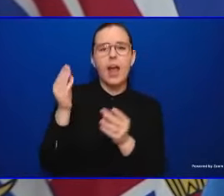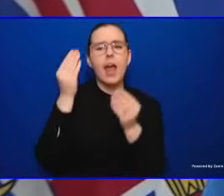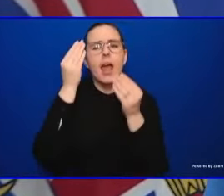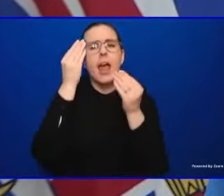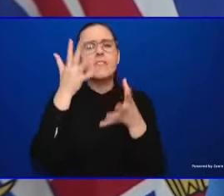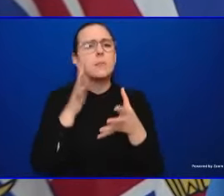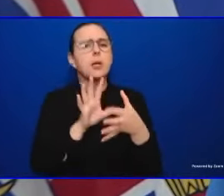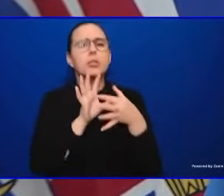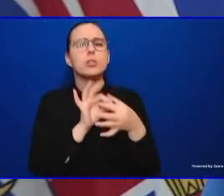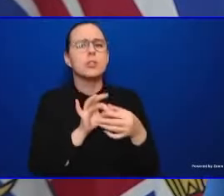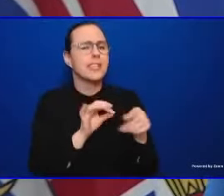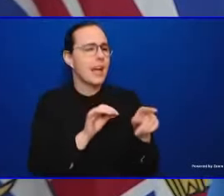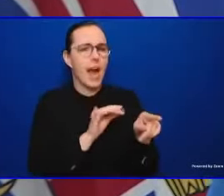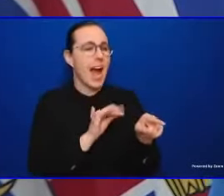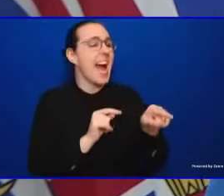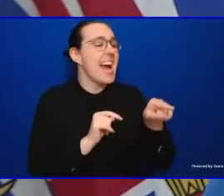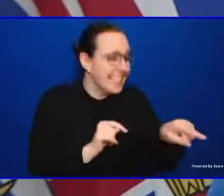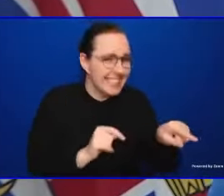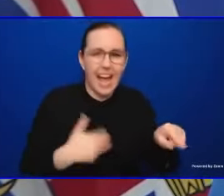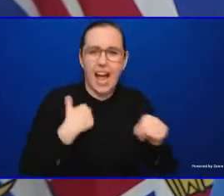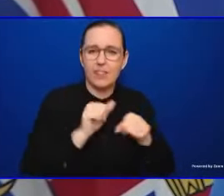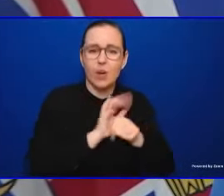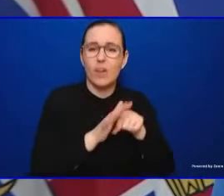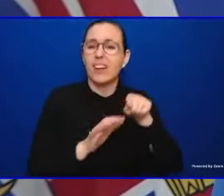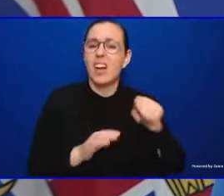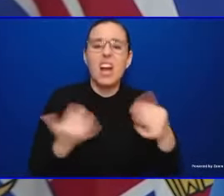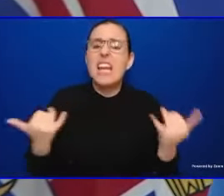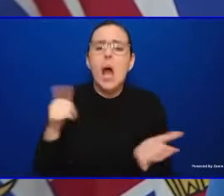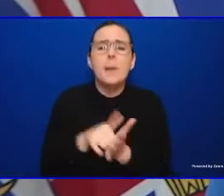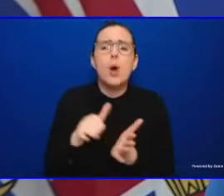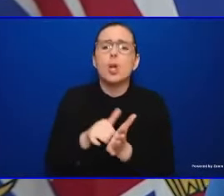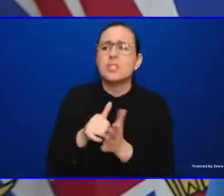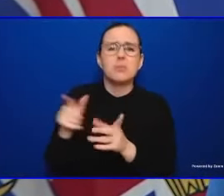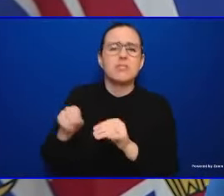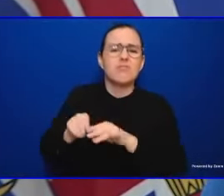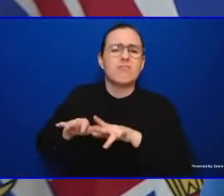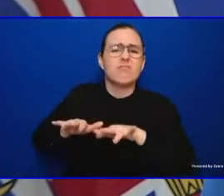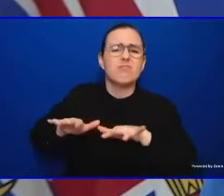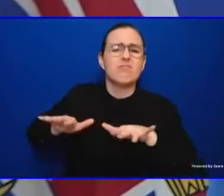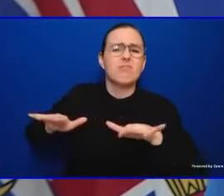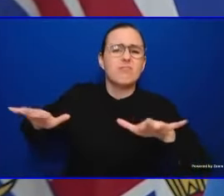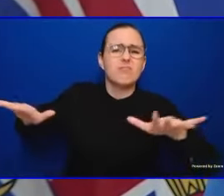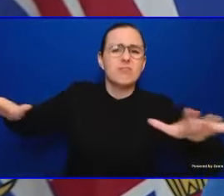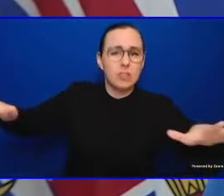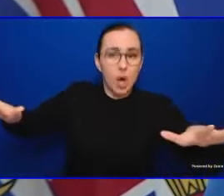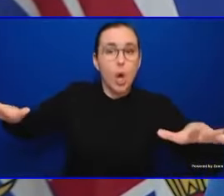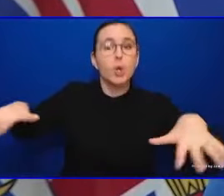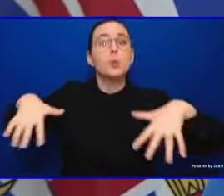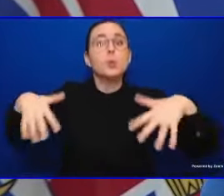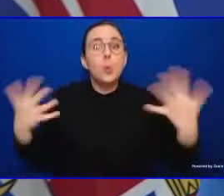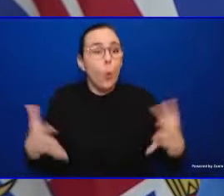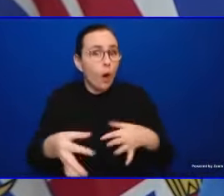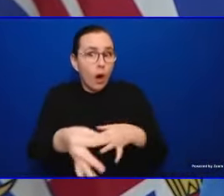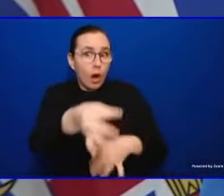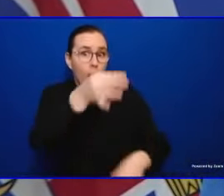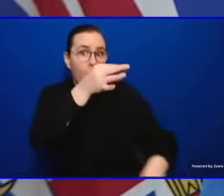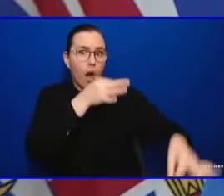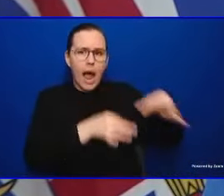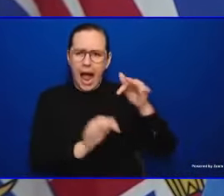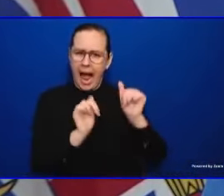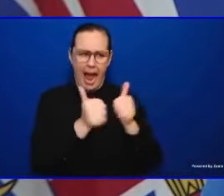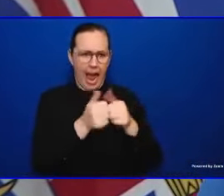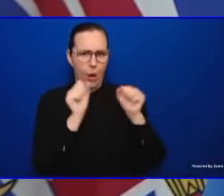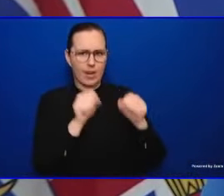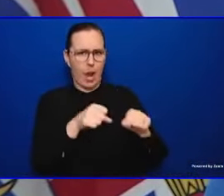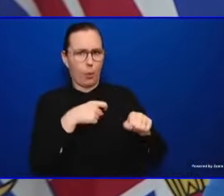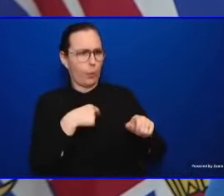not going to be possible. So we need a proxy to understand what's happening in schools. So schools know very well what their attendance